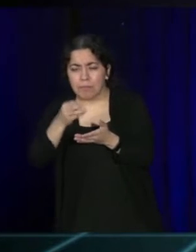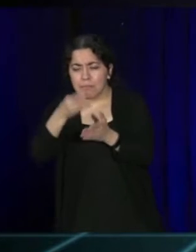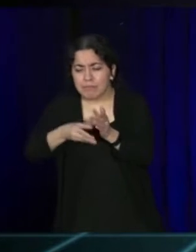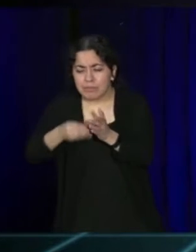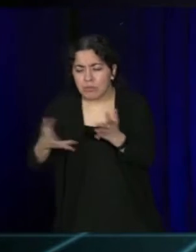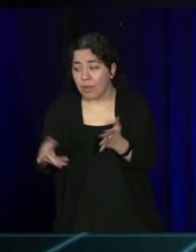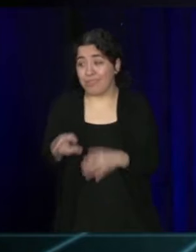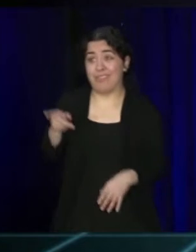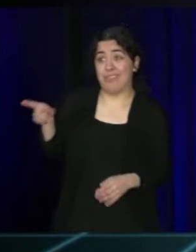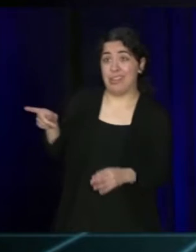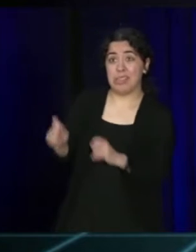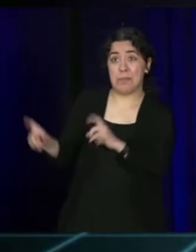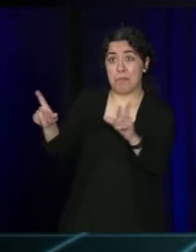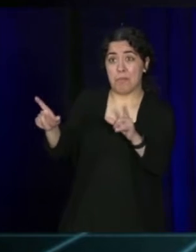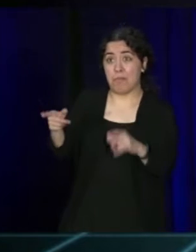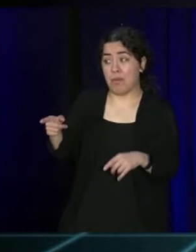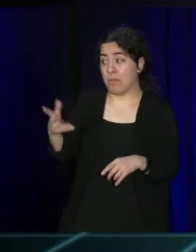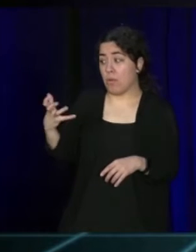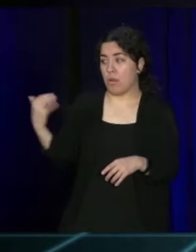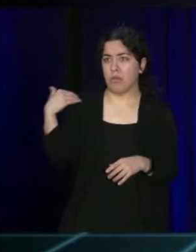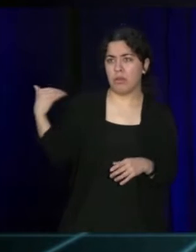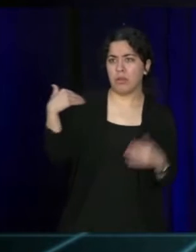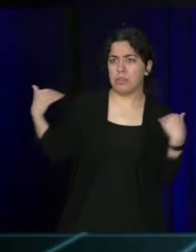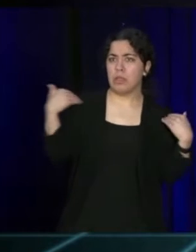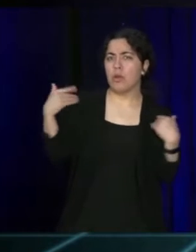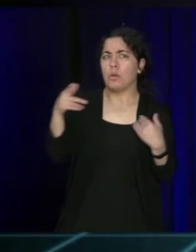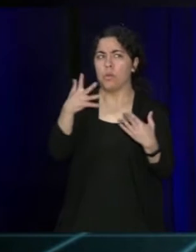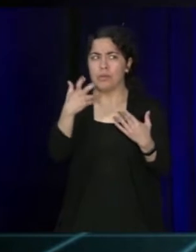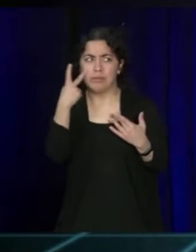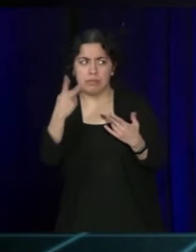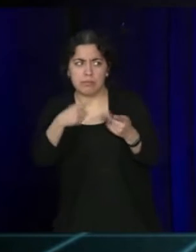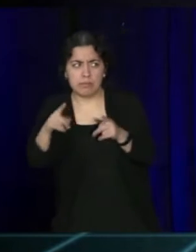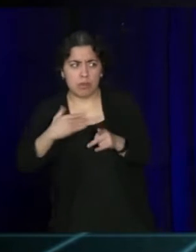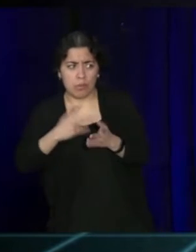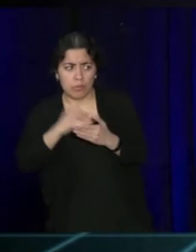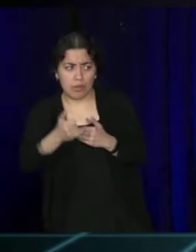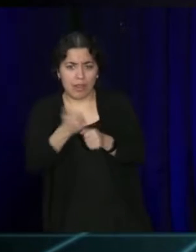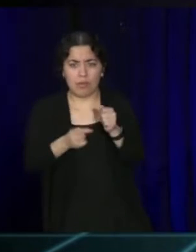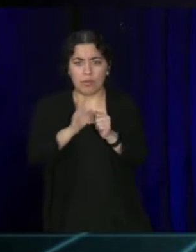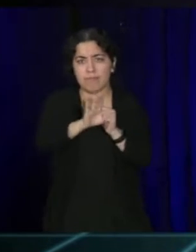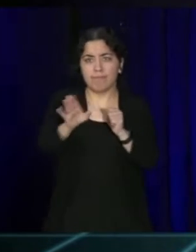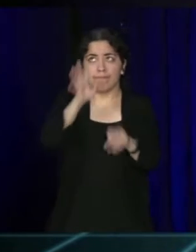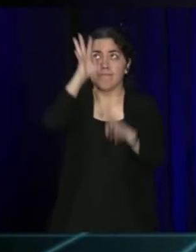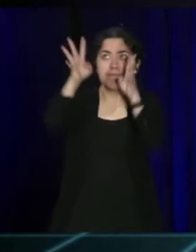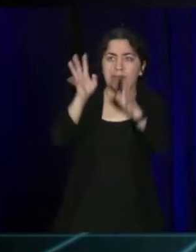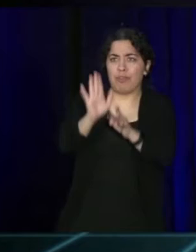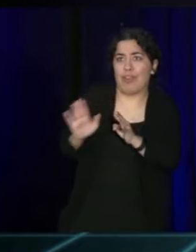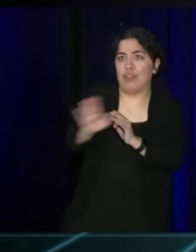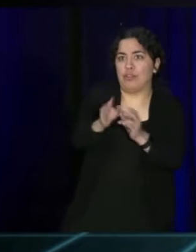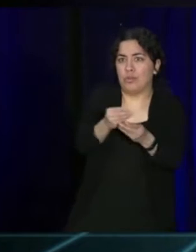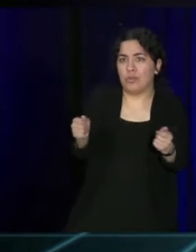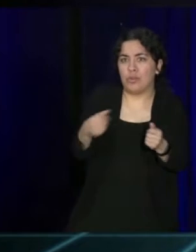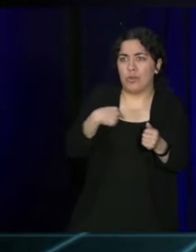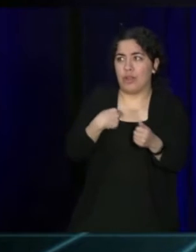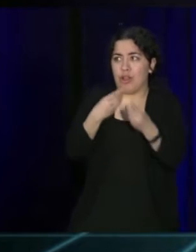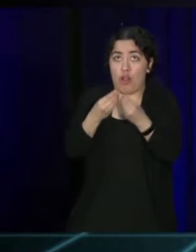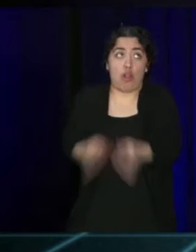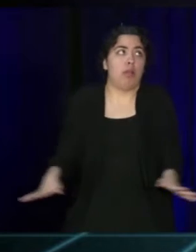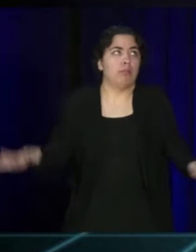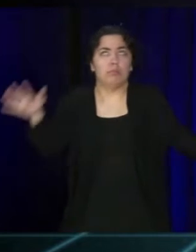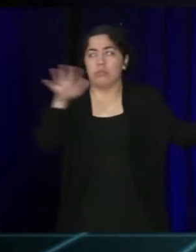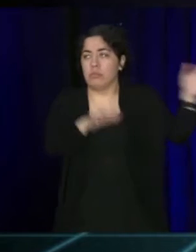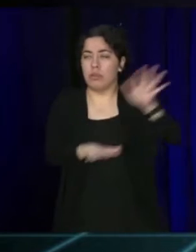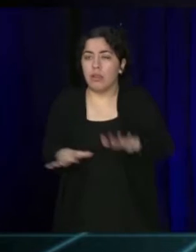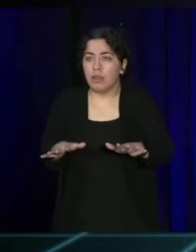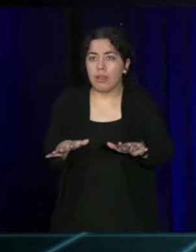ton. Like, hey, we would love to see what's going on in our projects. Like everyone's building their own solution. We're all lost in the sauce, and we love